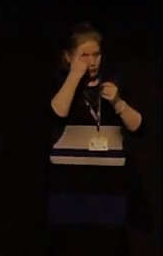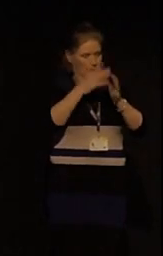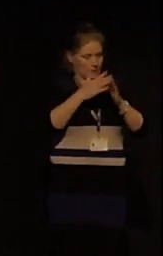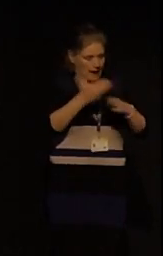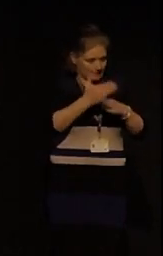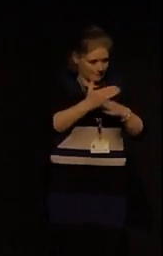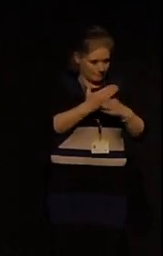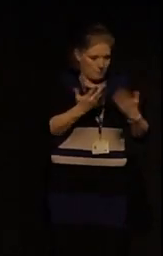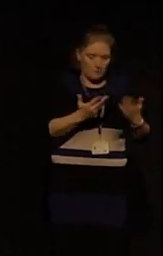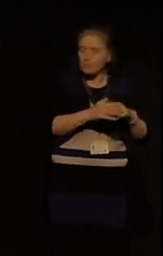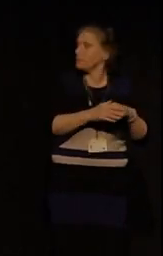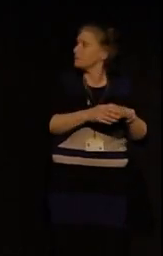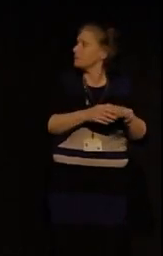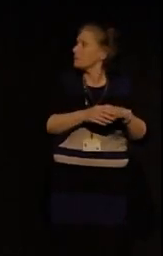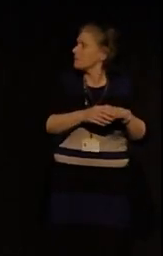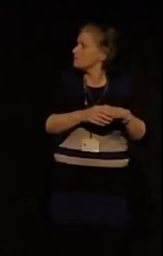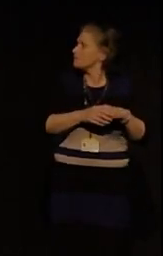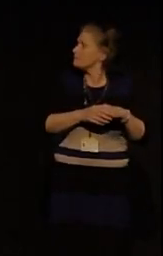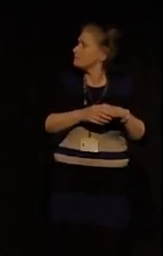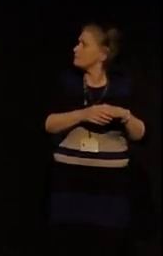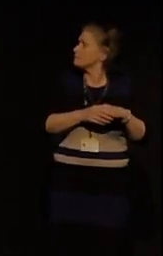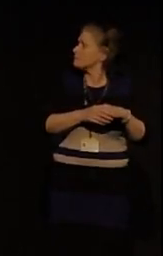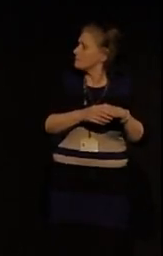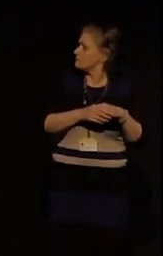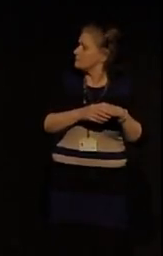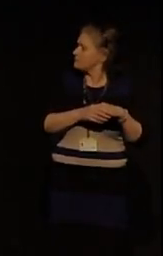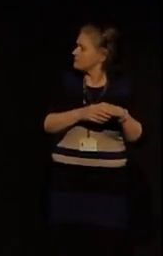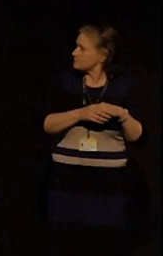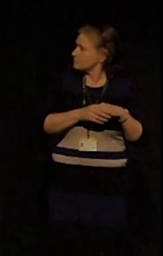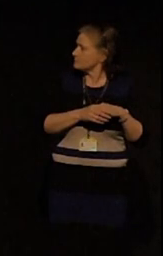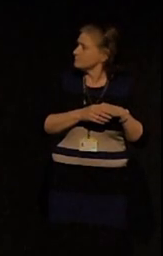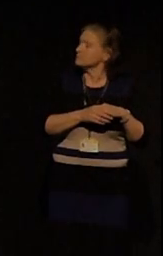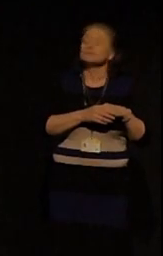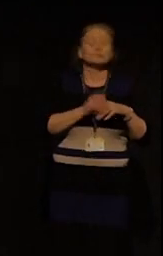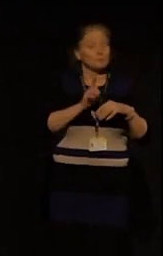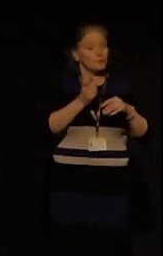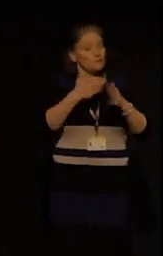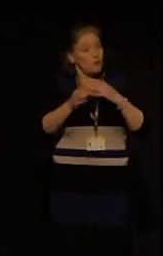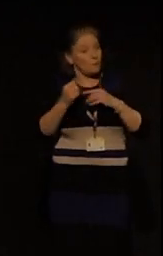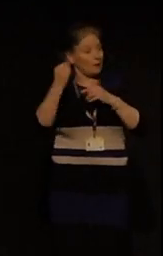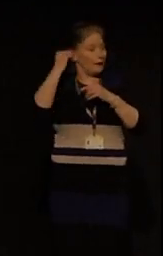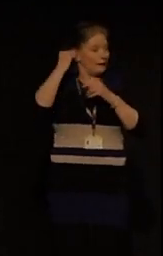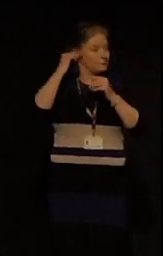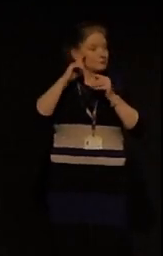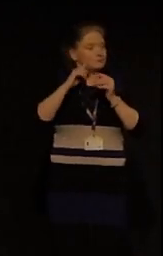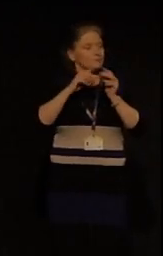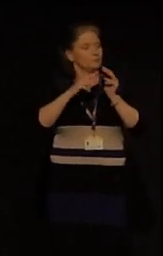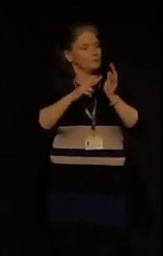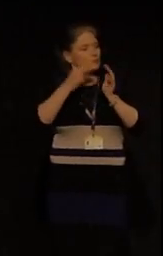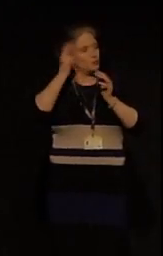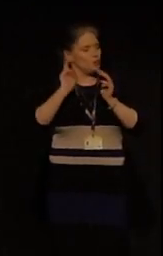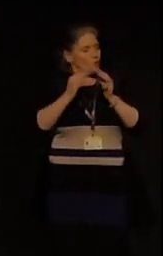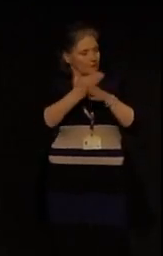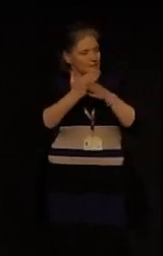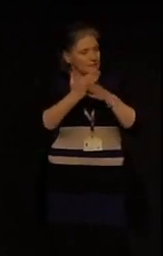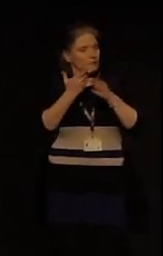here and record this potential called the compound action potential. It actually comes right from the inner ear. It's basically the neural activity that comes